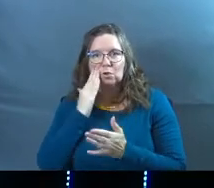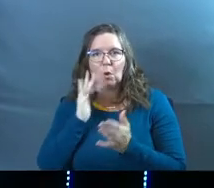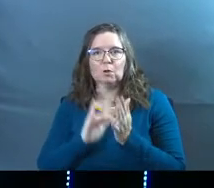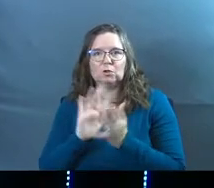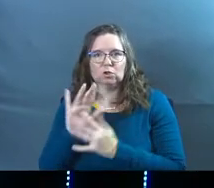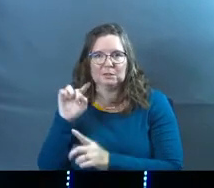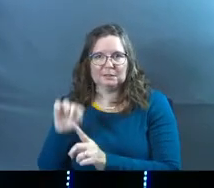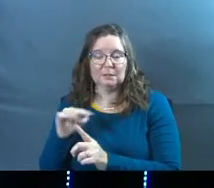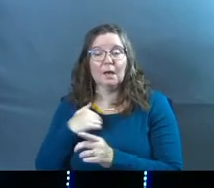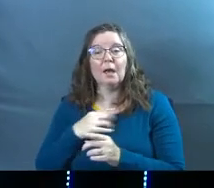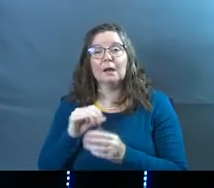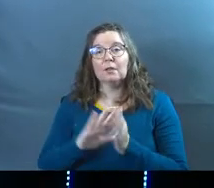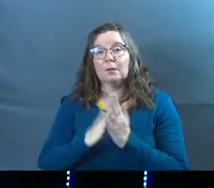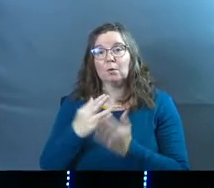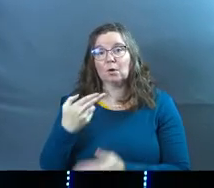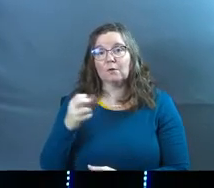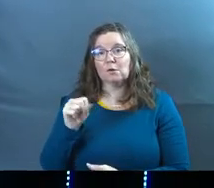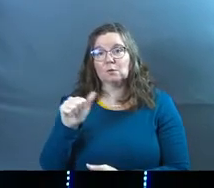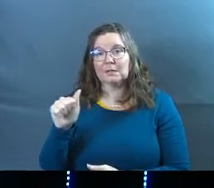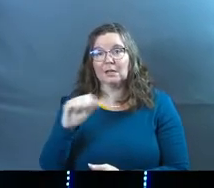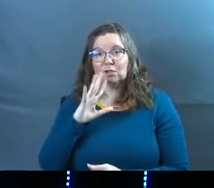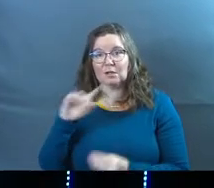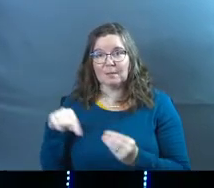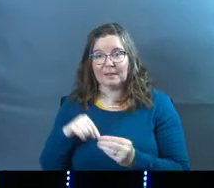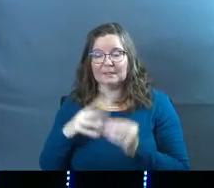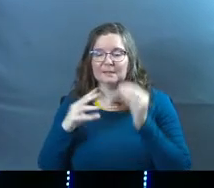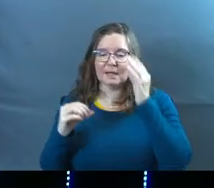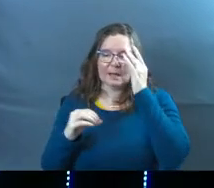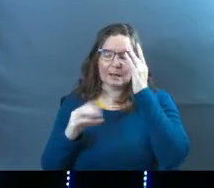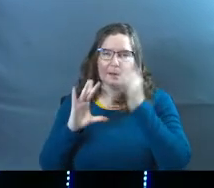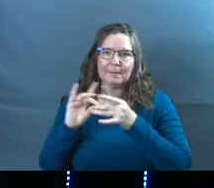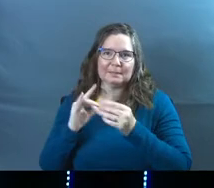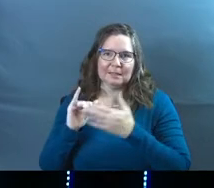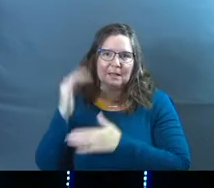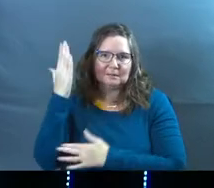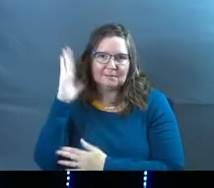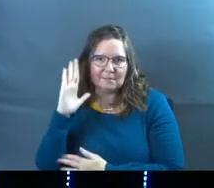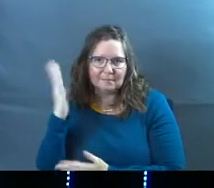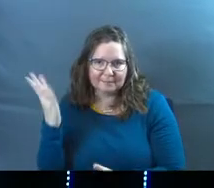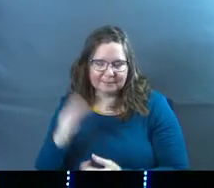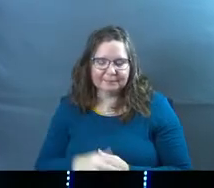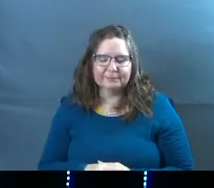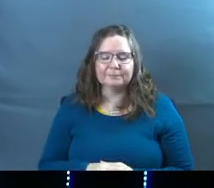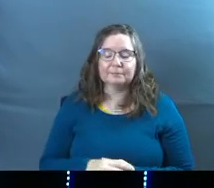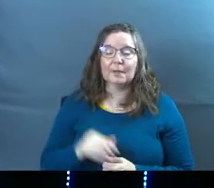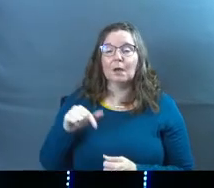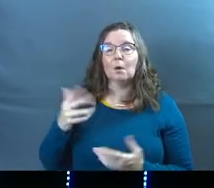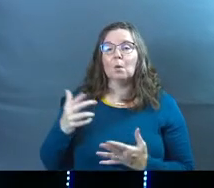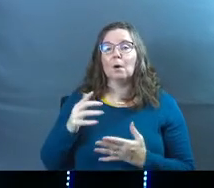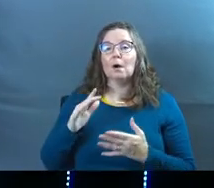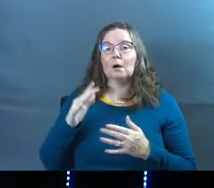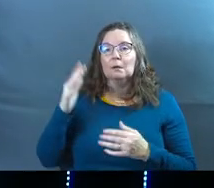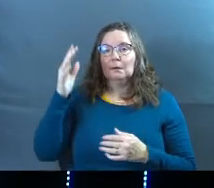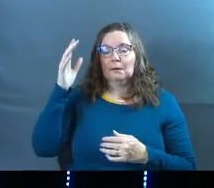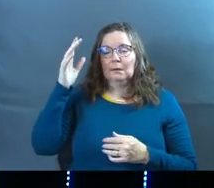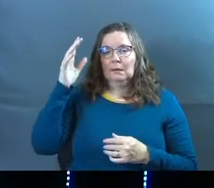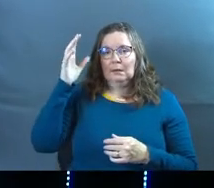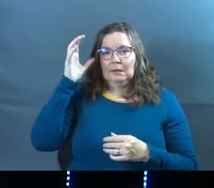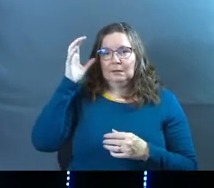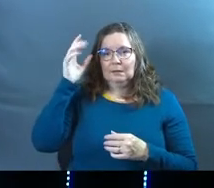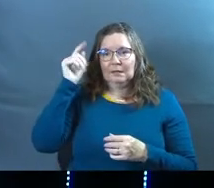that this is Jesus. And even the book of Hosea talks about this and mentions that it's God. This is what the scholars call